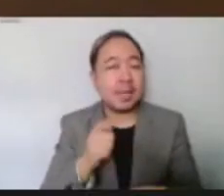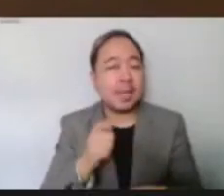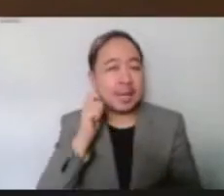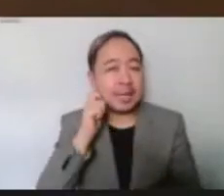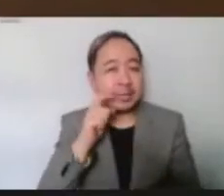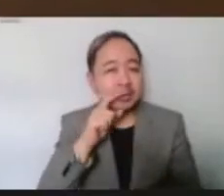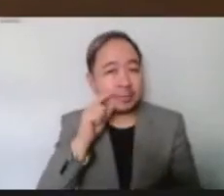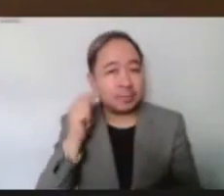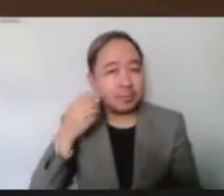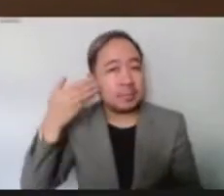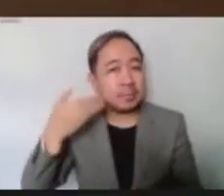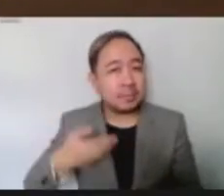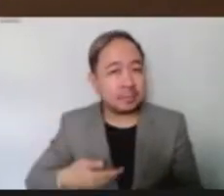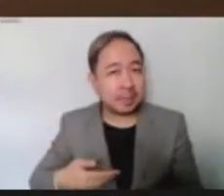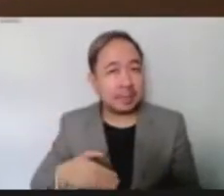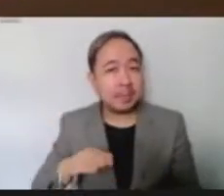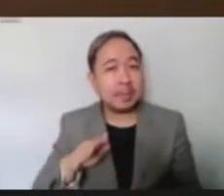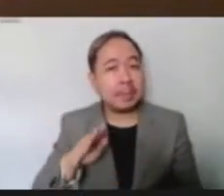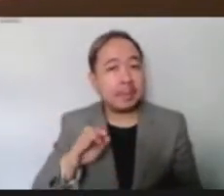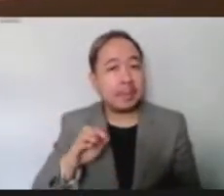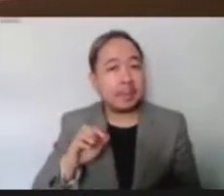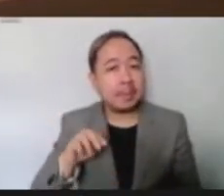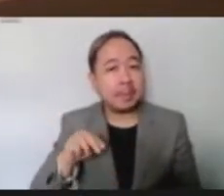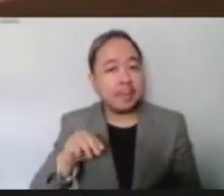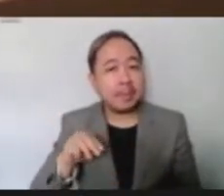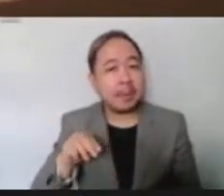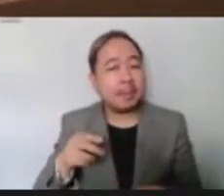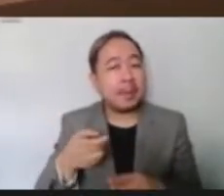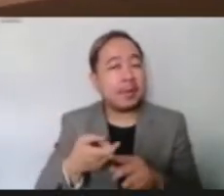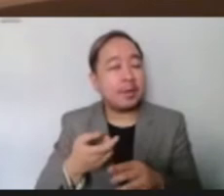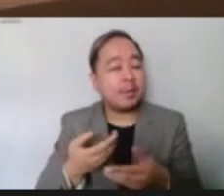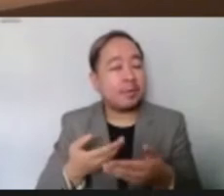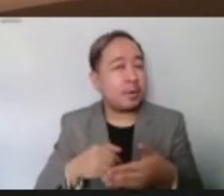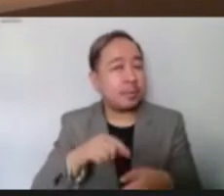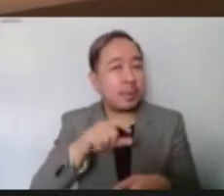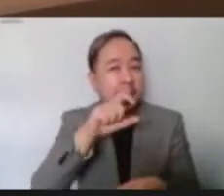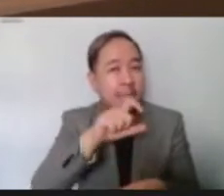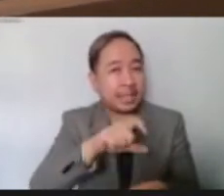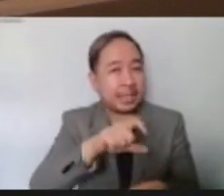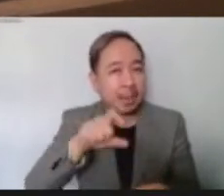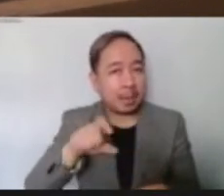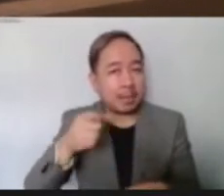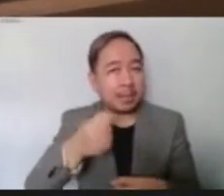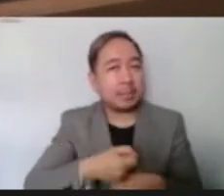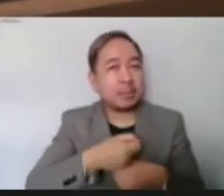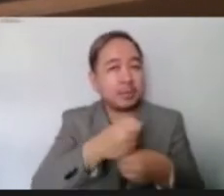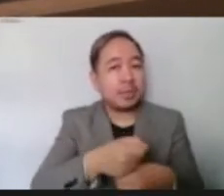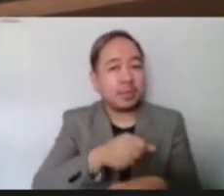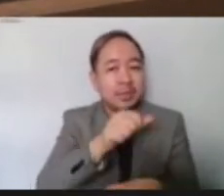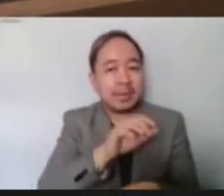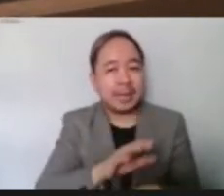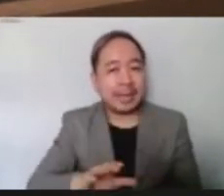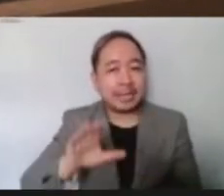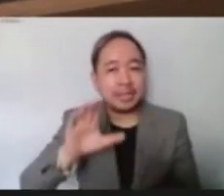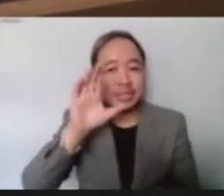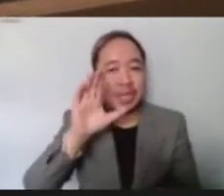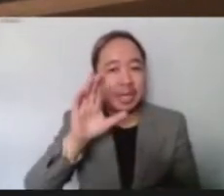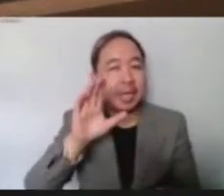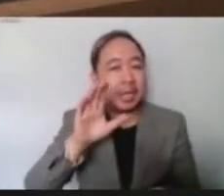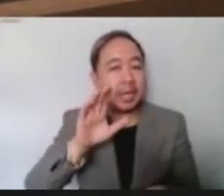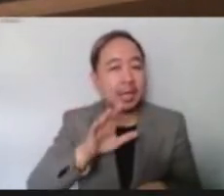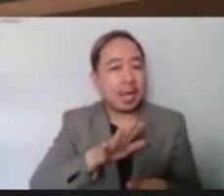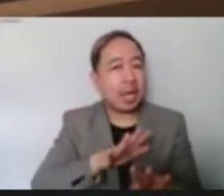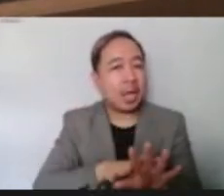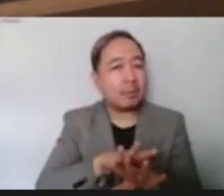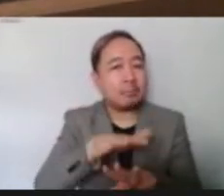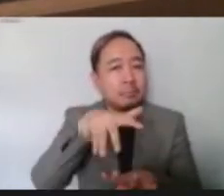I am Prem Singh taru from thoroughness community of Nepal representing Asian people pact aipp and Indigenous